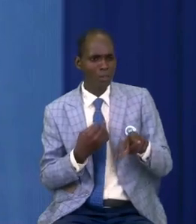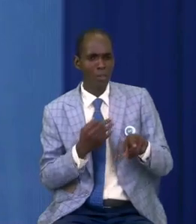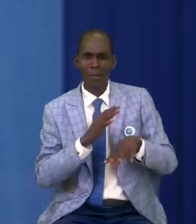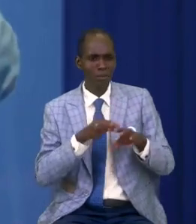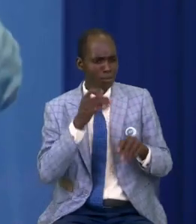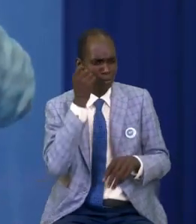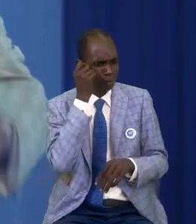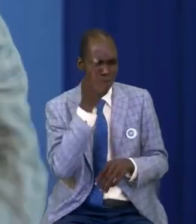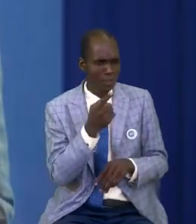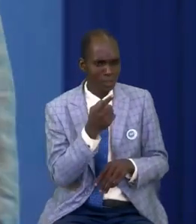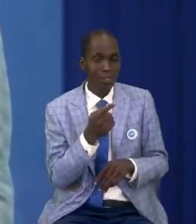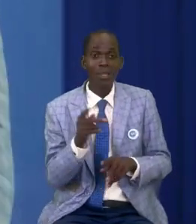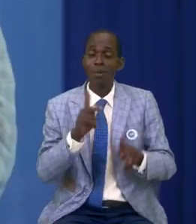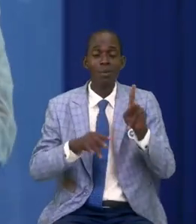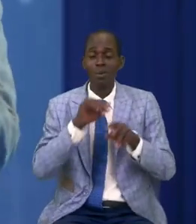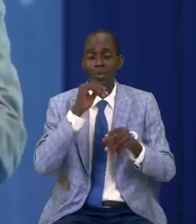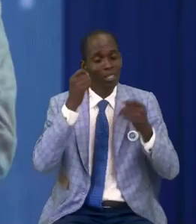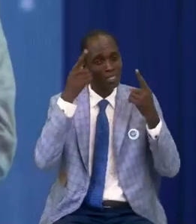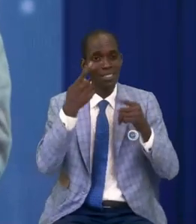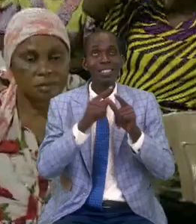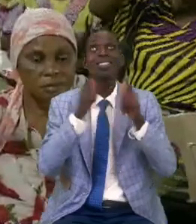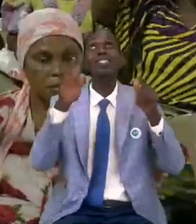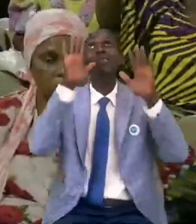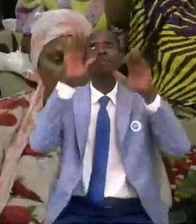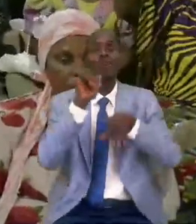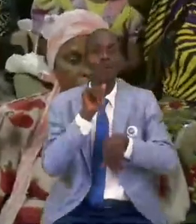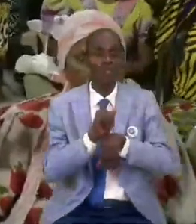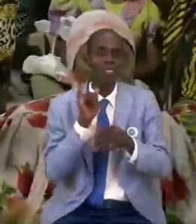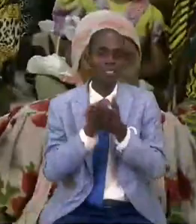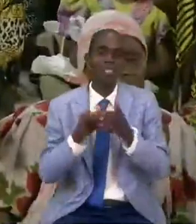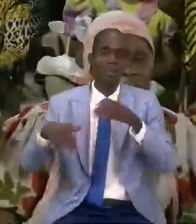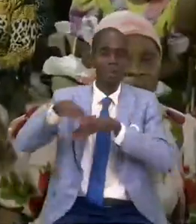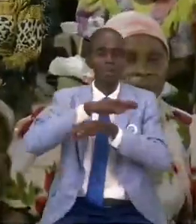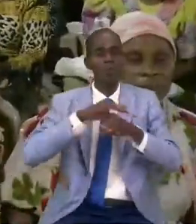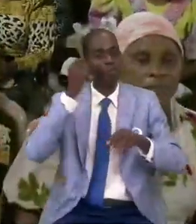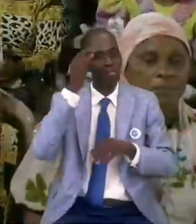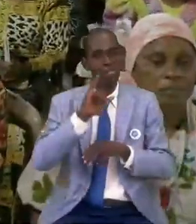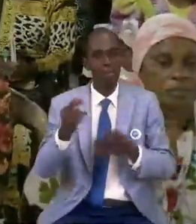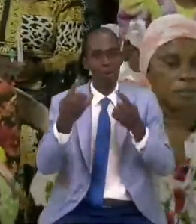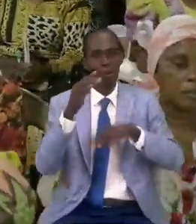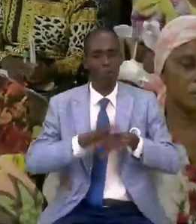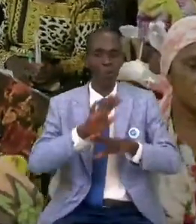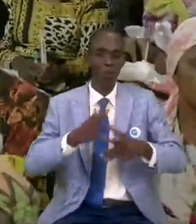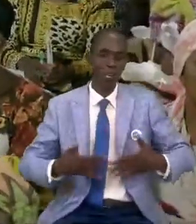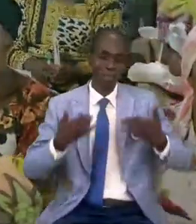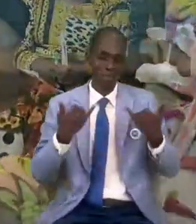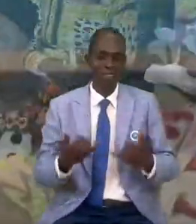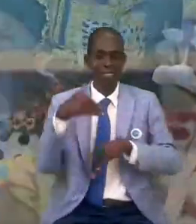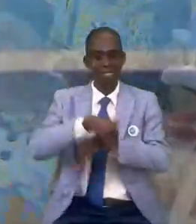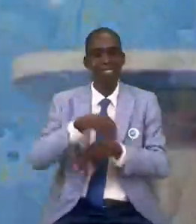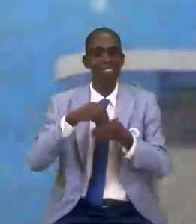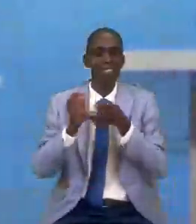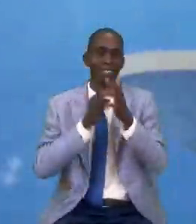understanding coming upon your life tonight in Jesus' name. Some people will come and ask you and